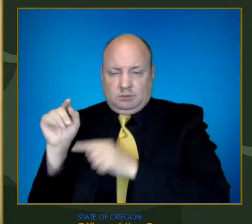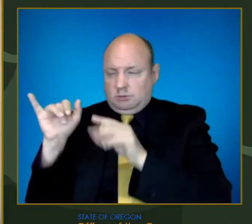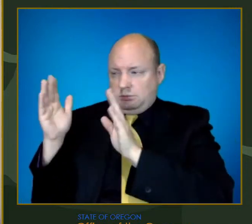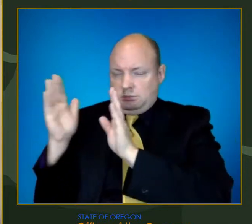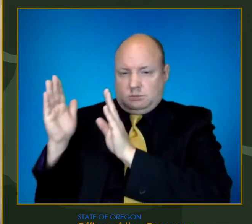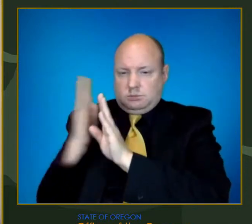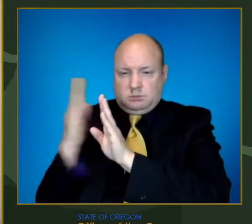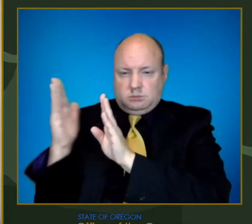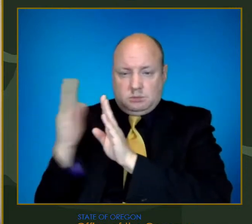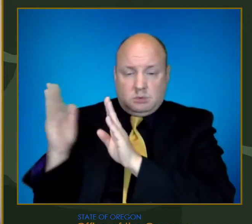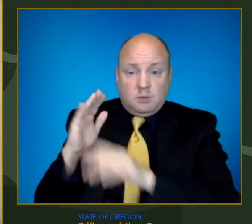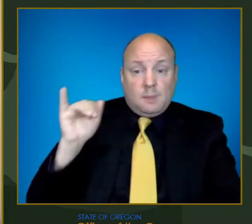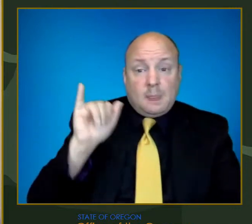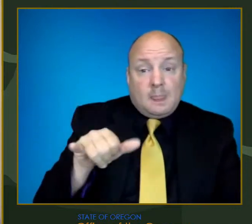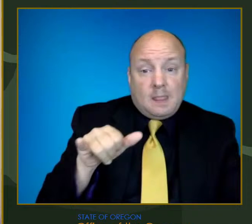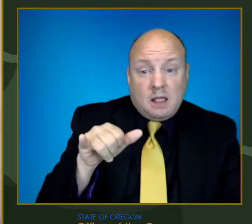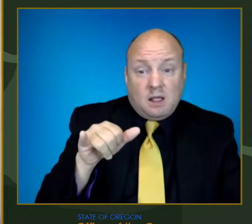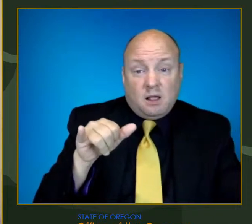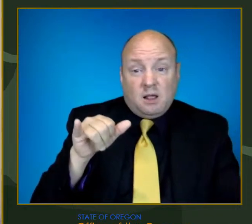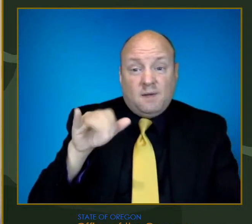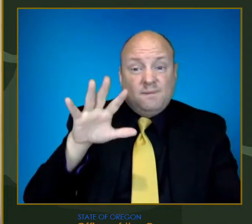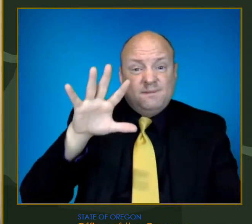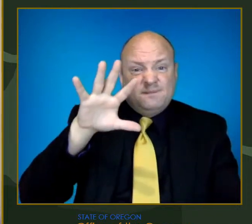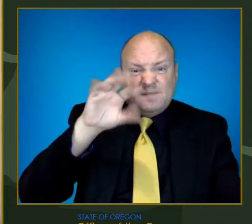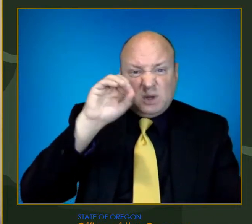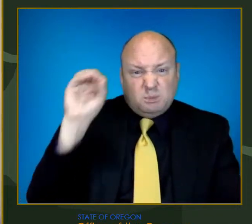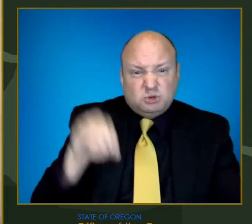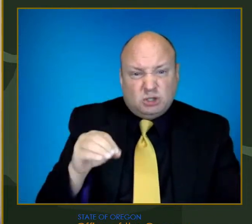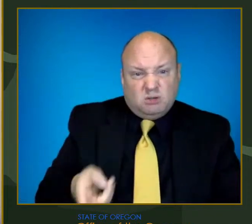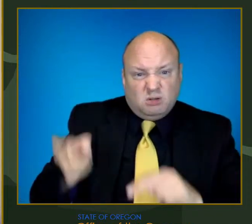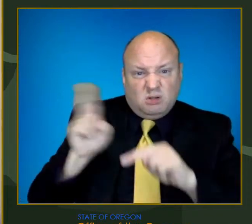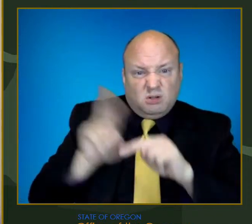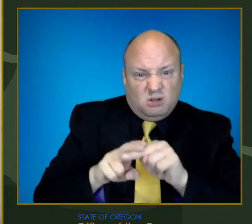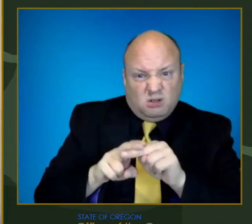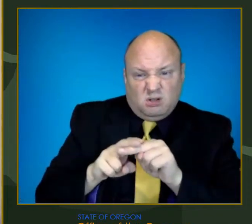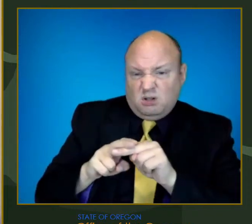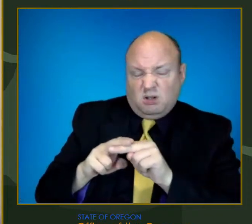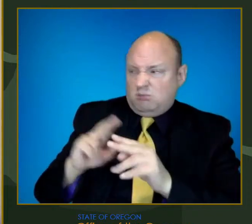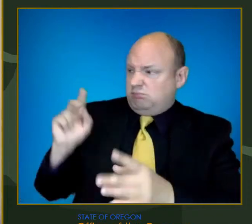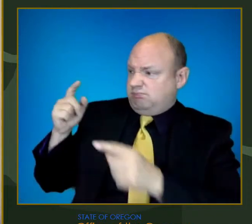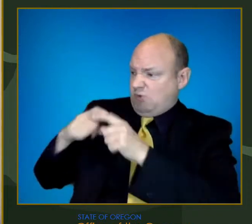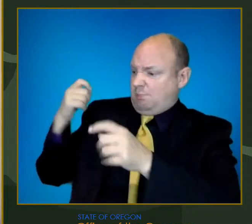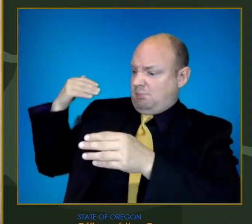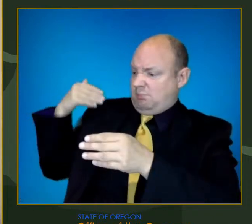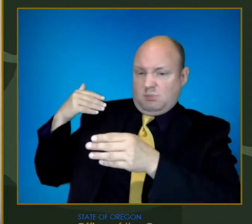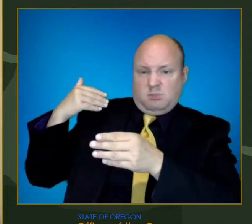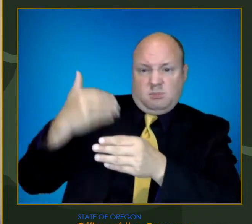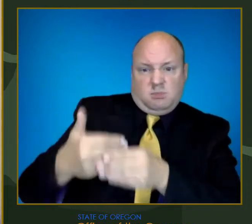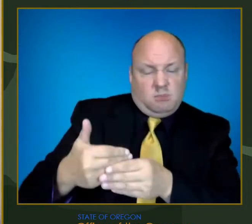previous week, and a test positivity rate of 11.8%.